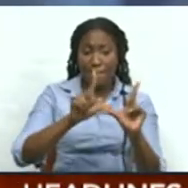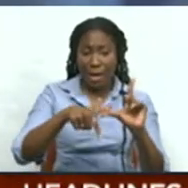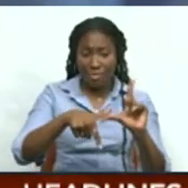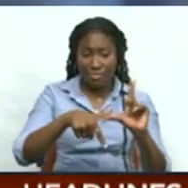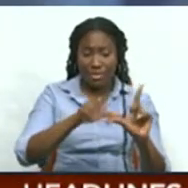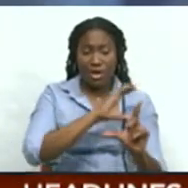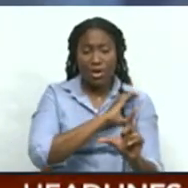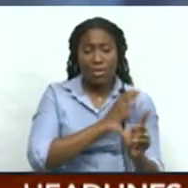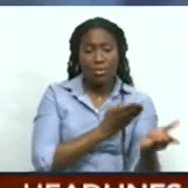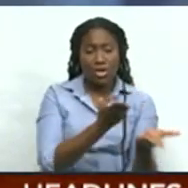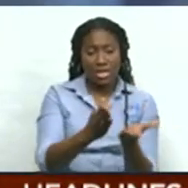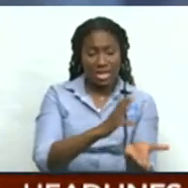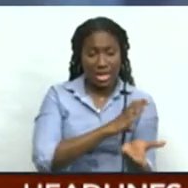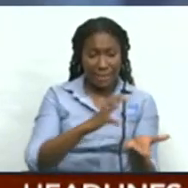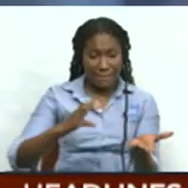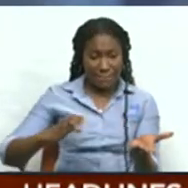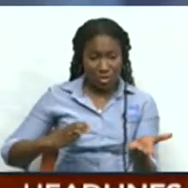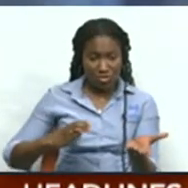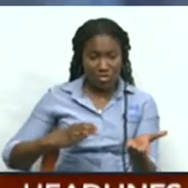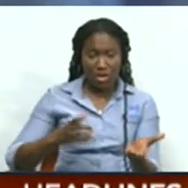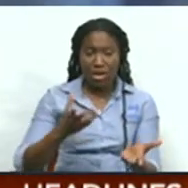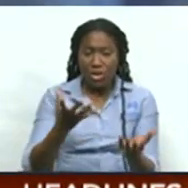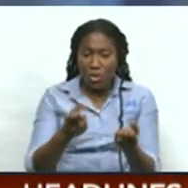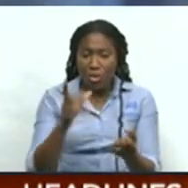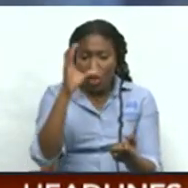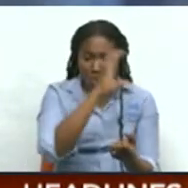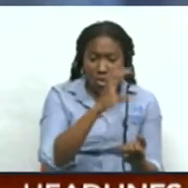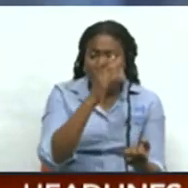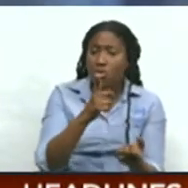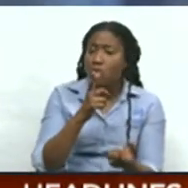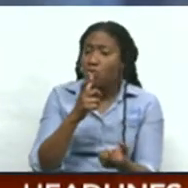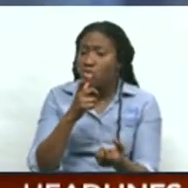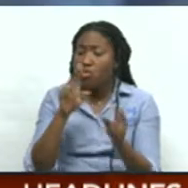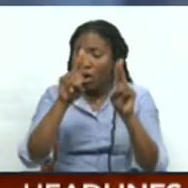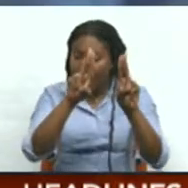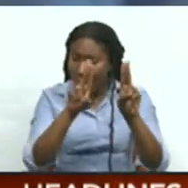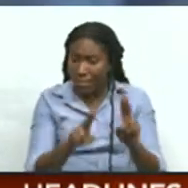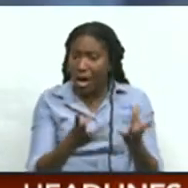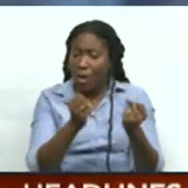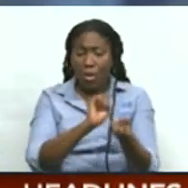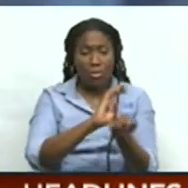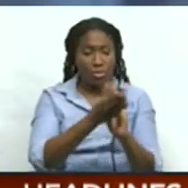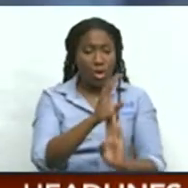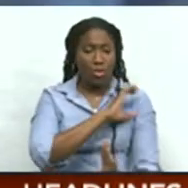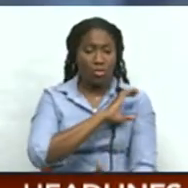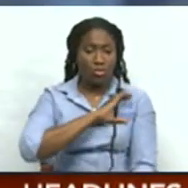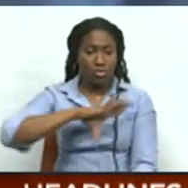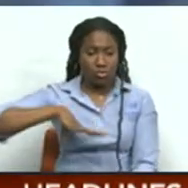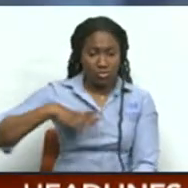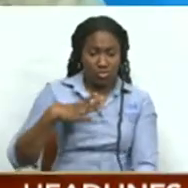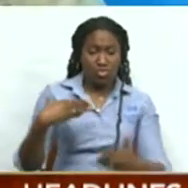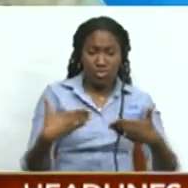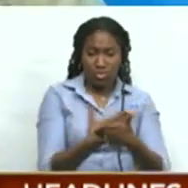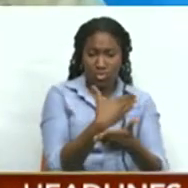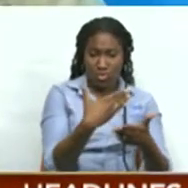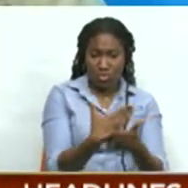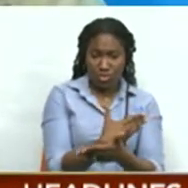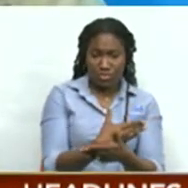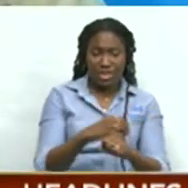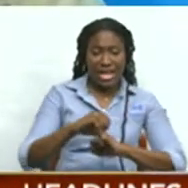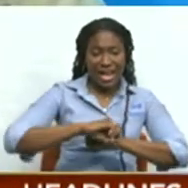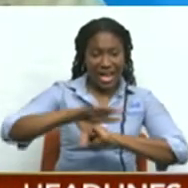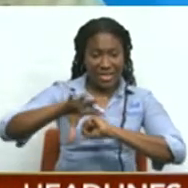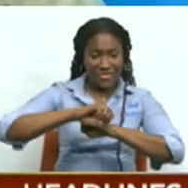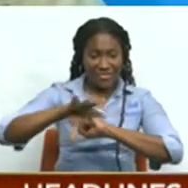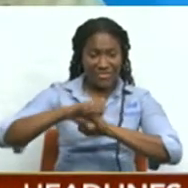is inviting suitably qualified nationals to apply for the position. The advertisement appeared in the media today. Harewood Christopher